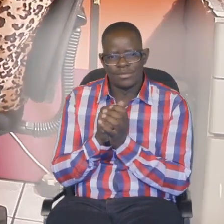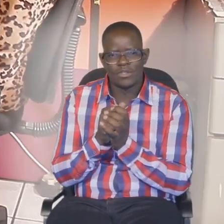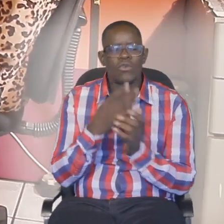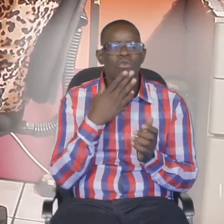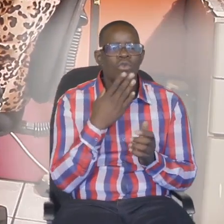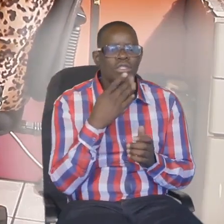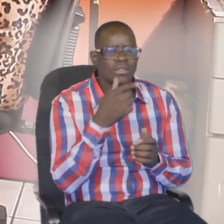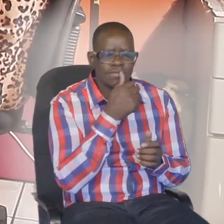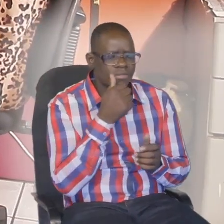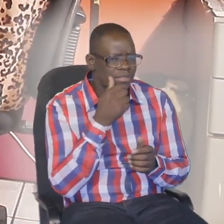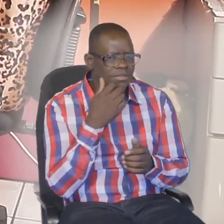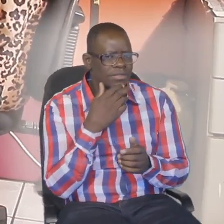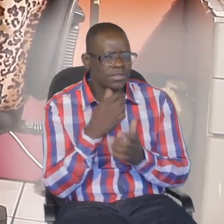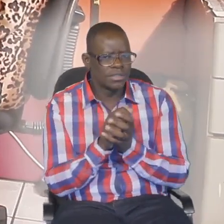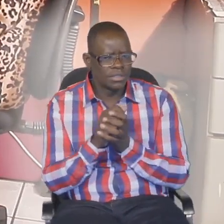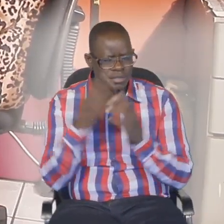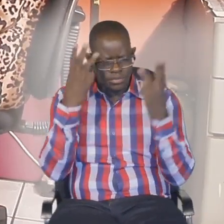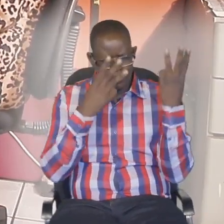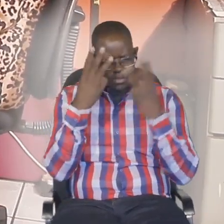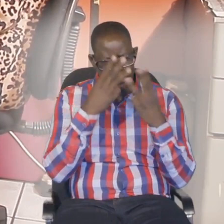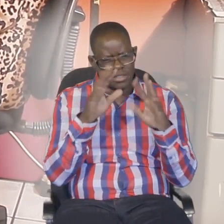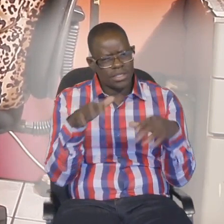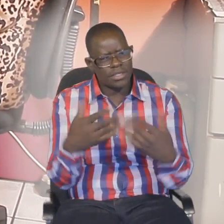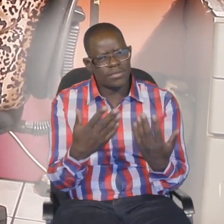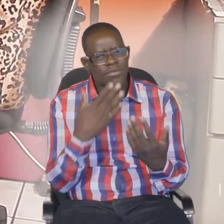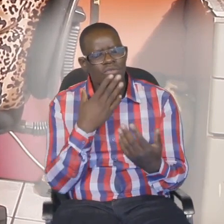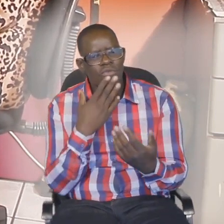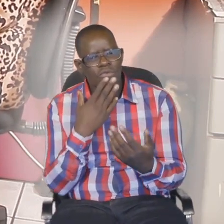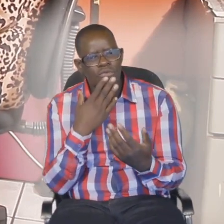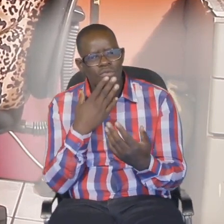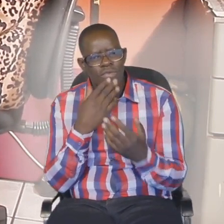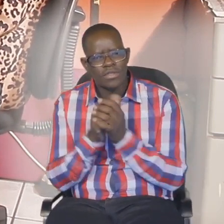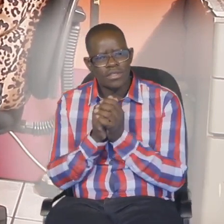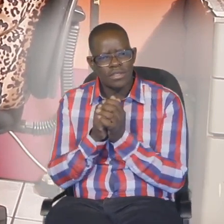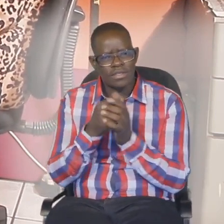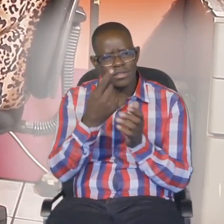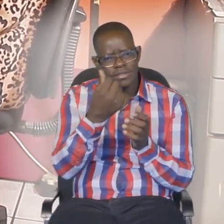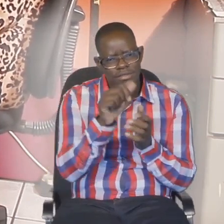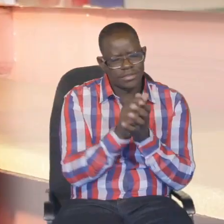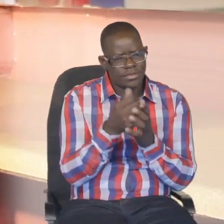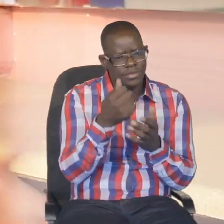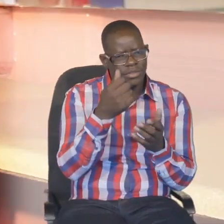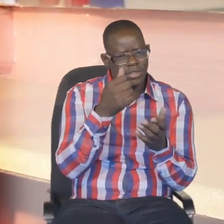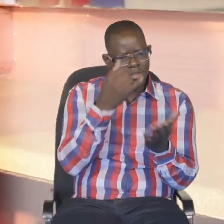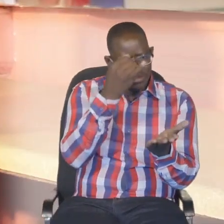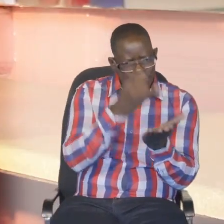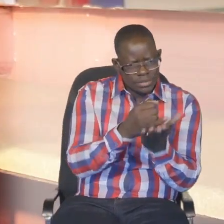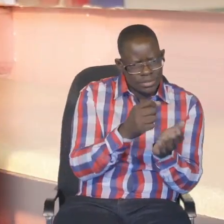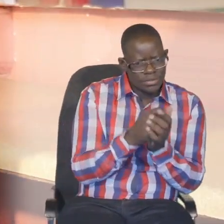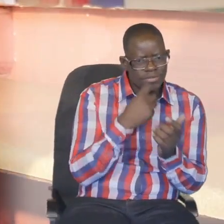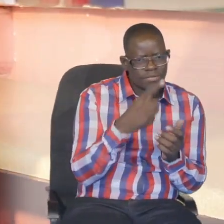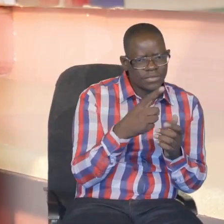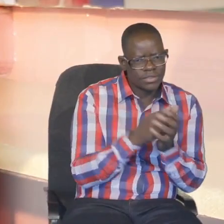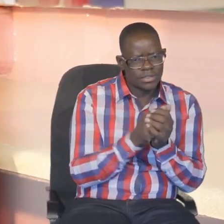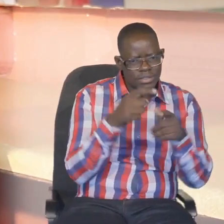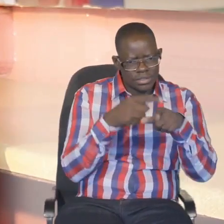that, Auntie? You look very worried. It's the lady from Honda Supplies, reminding me of my overdue account. Oh, the one you told us about yesterday. You